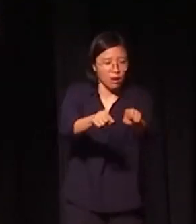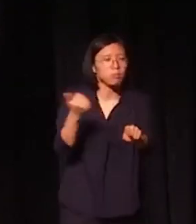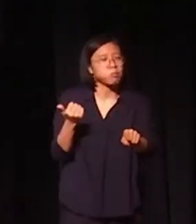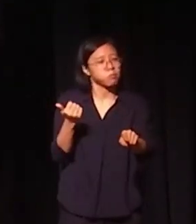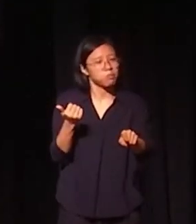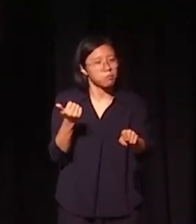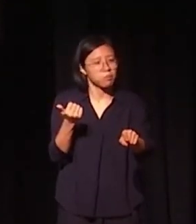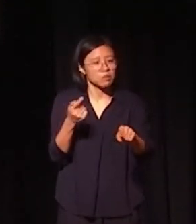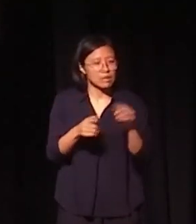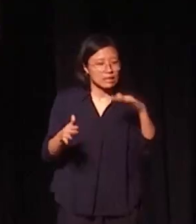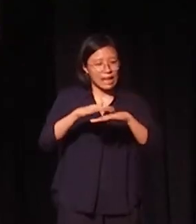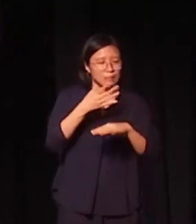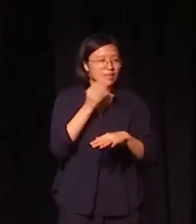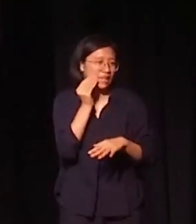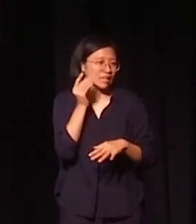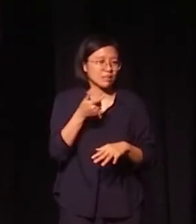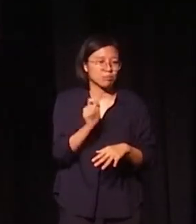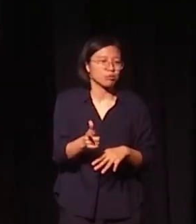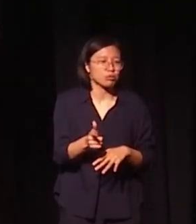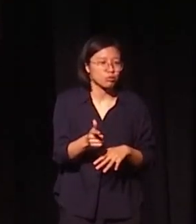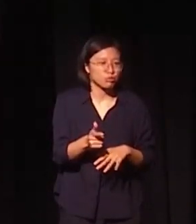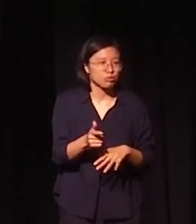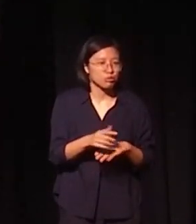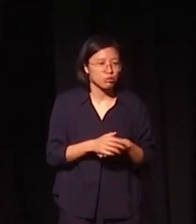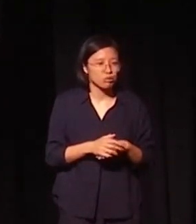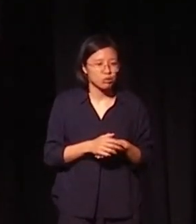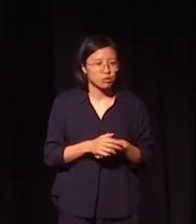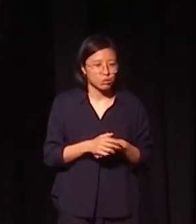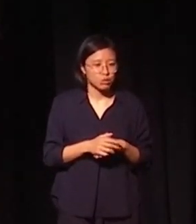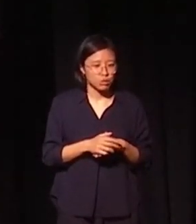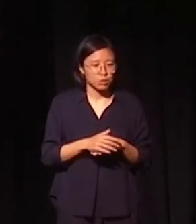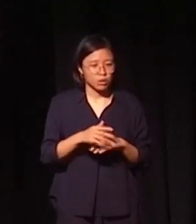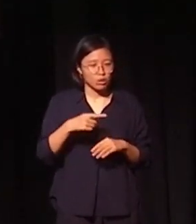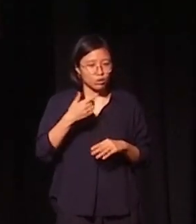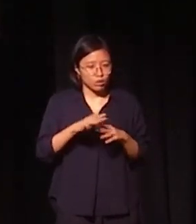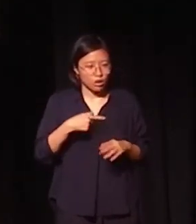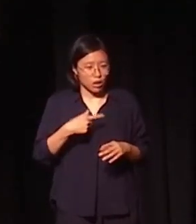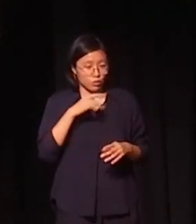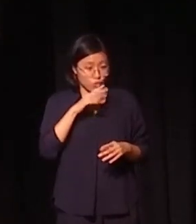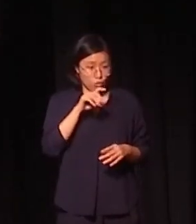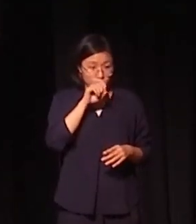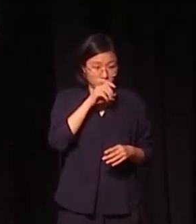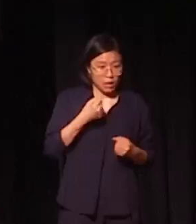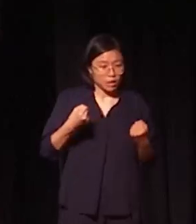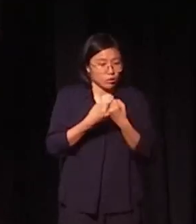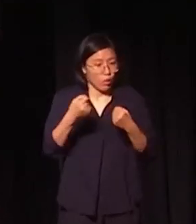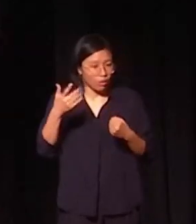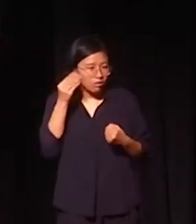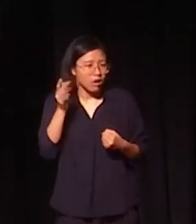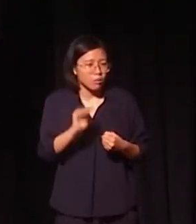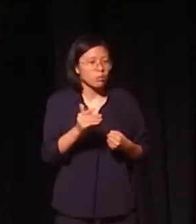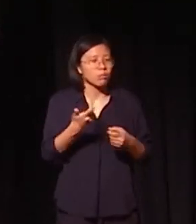simultaneously, and in most settings we do work simultaneously because there's not the clash of two spoken languages that you have. So